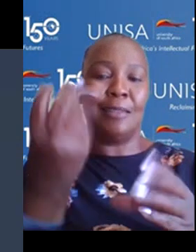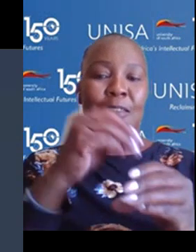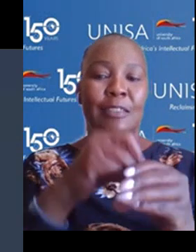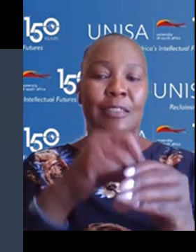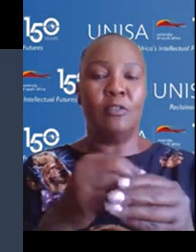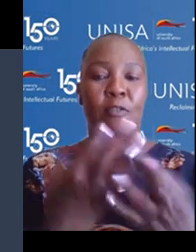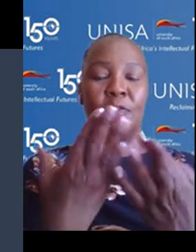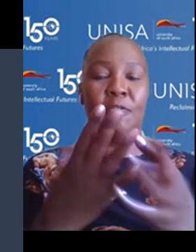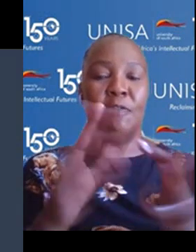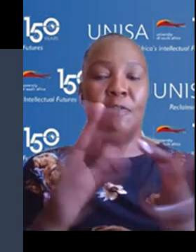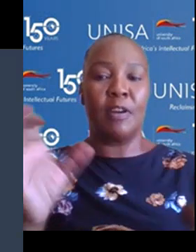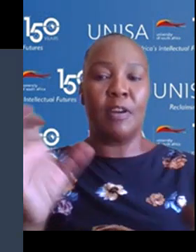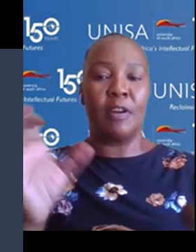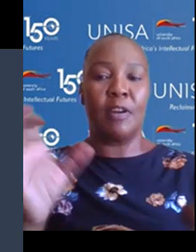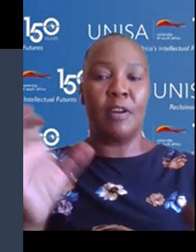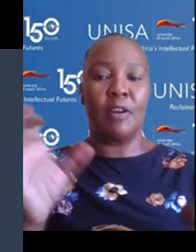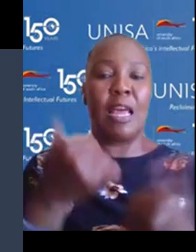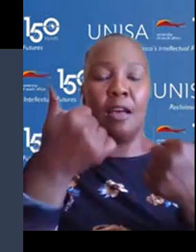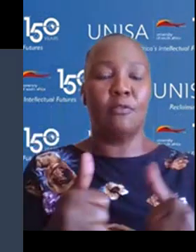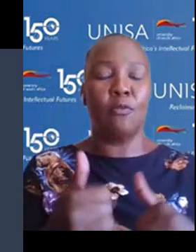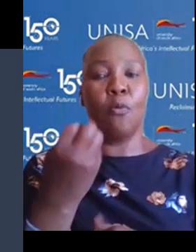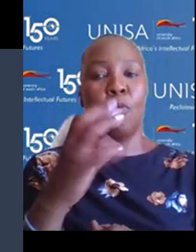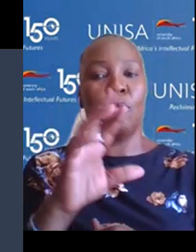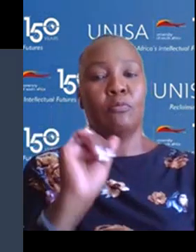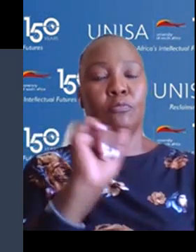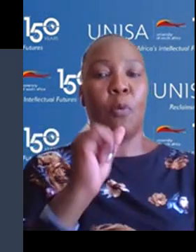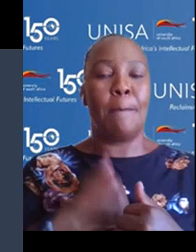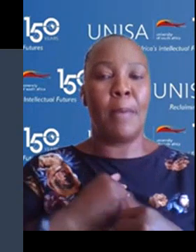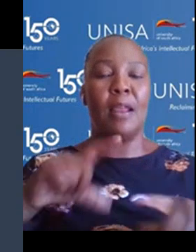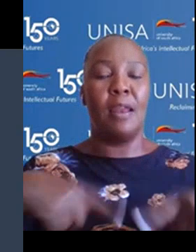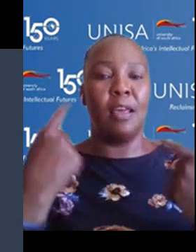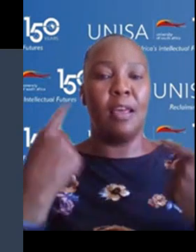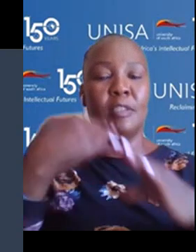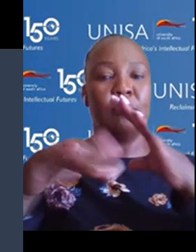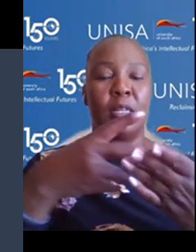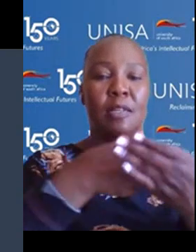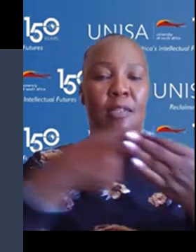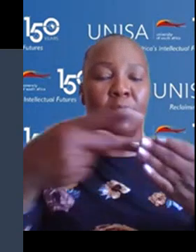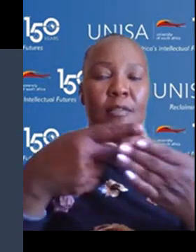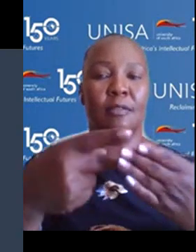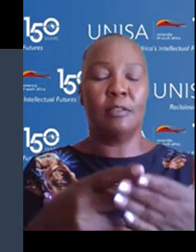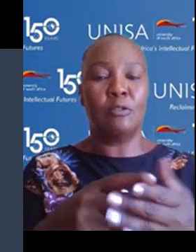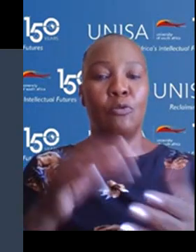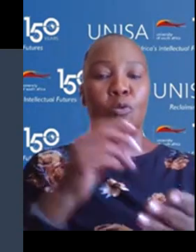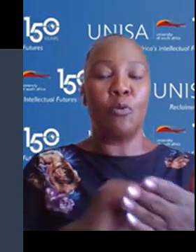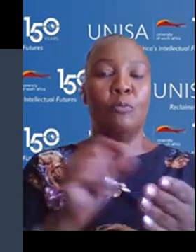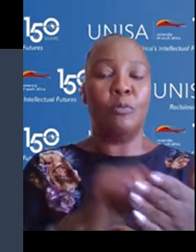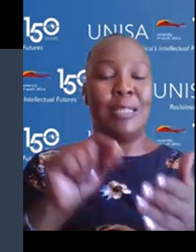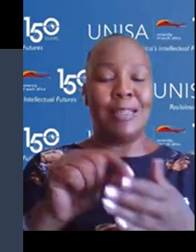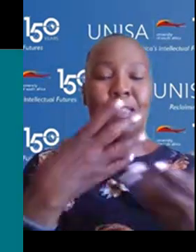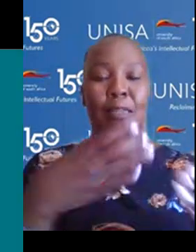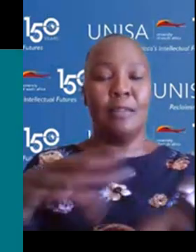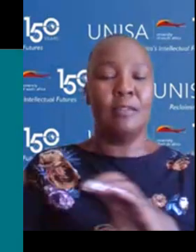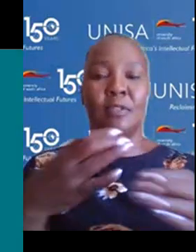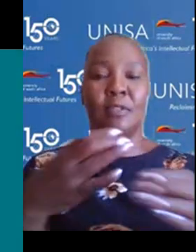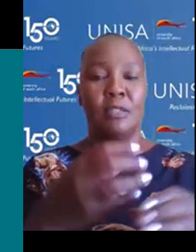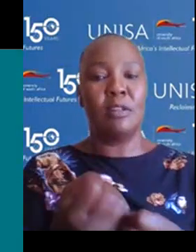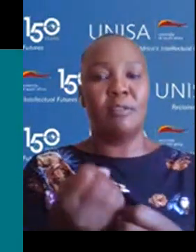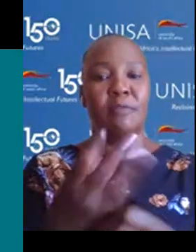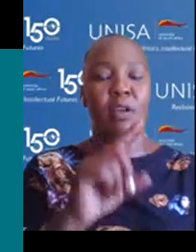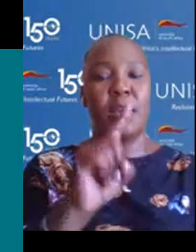Microsoft account or your My Life email address to complete the next activities. So we're going to give you